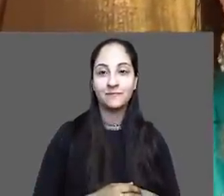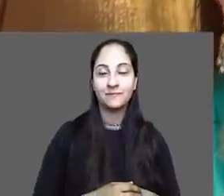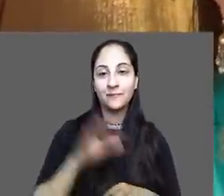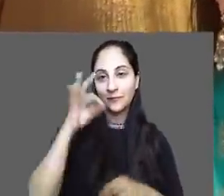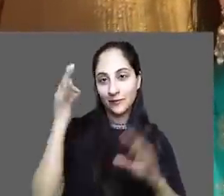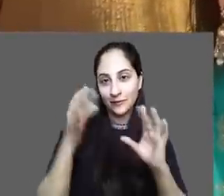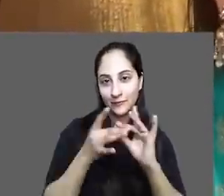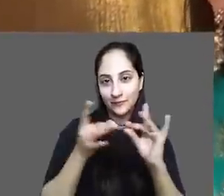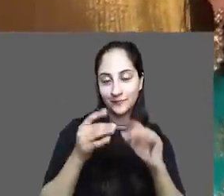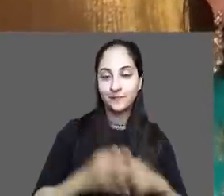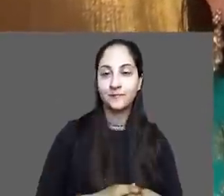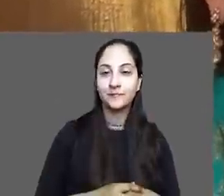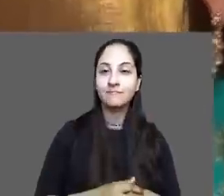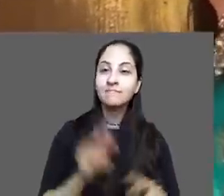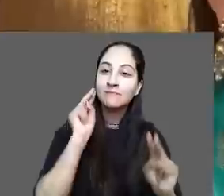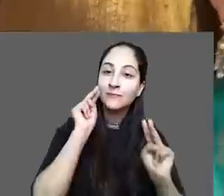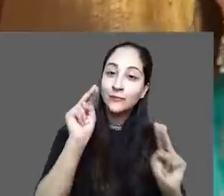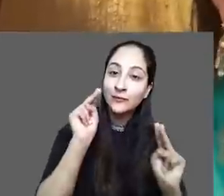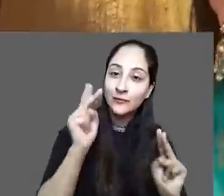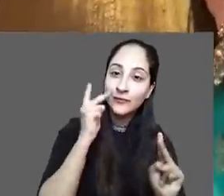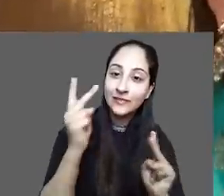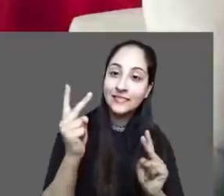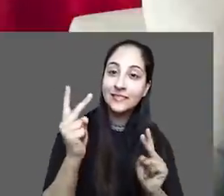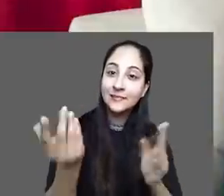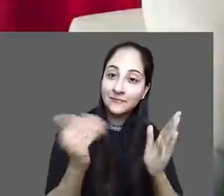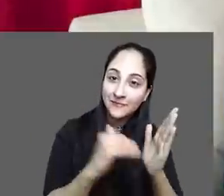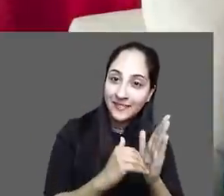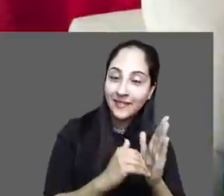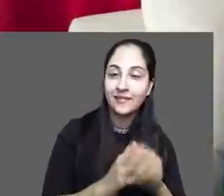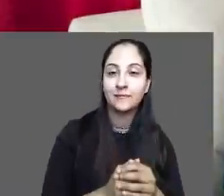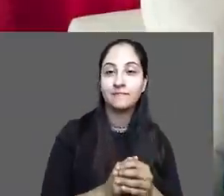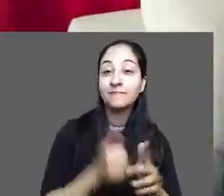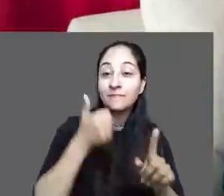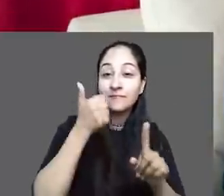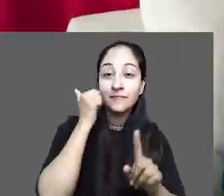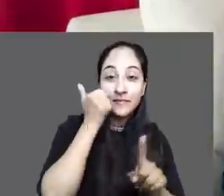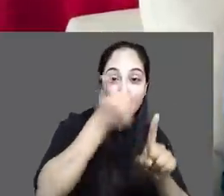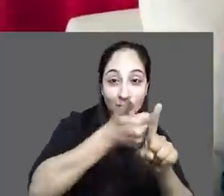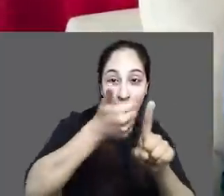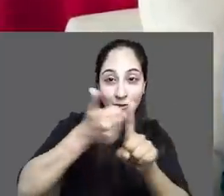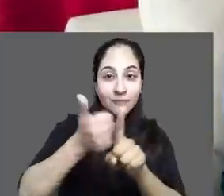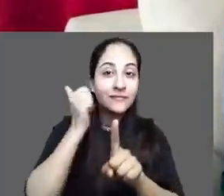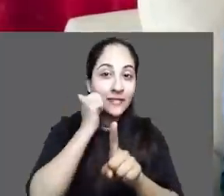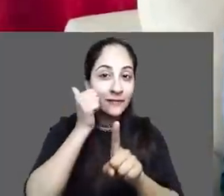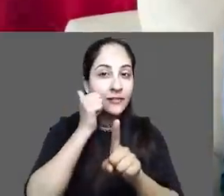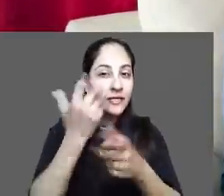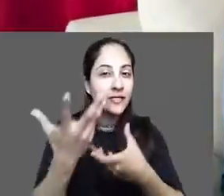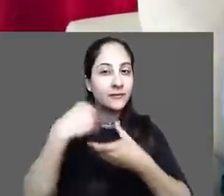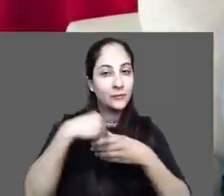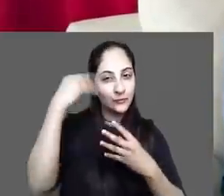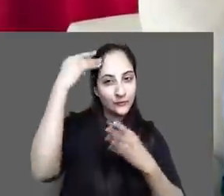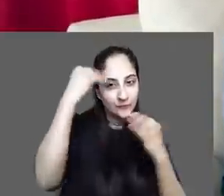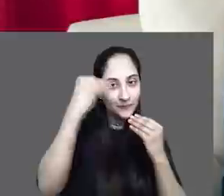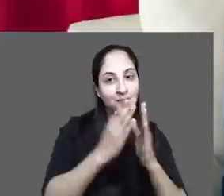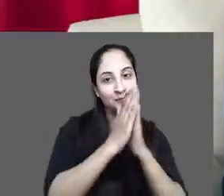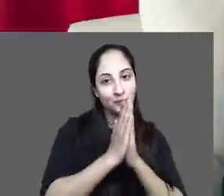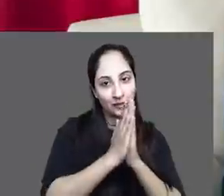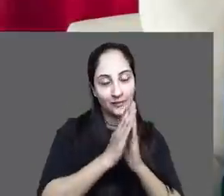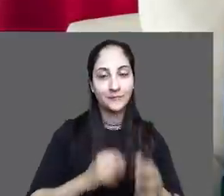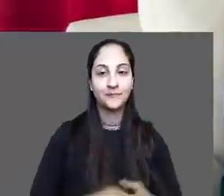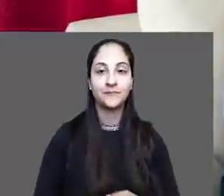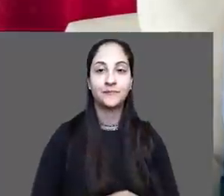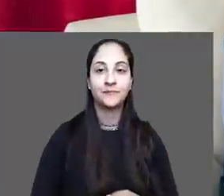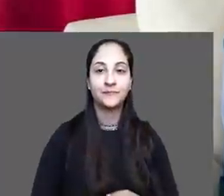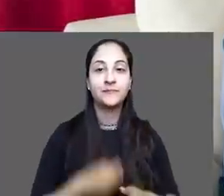you. Inshallah, we will see you soon. Nous avons hâte de vous retrouver et que vous demeurez dans nos pensées